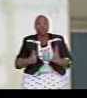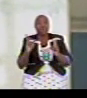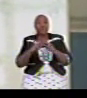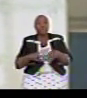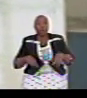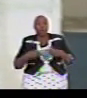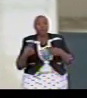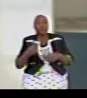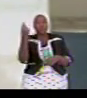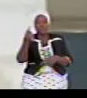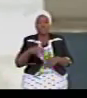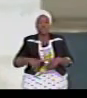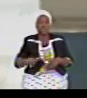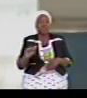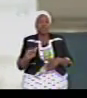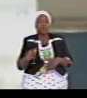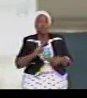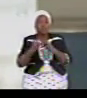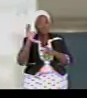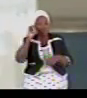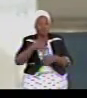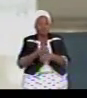eternal. But he will make a way